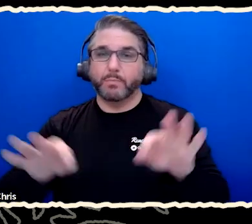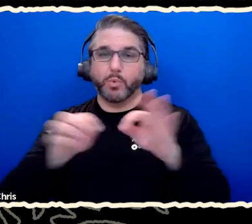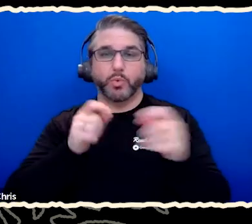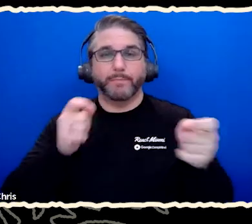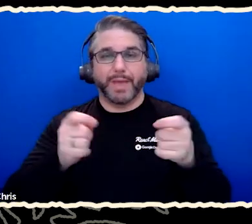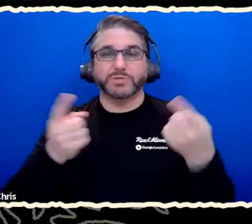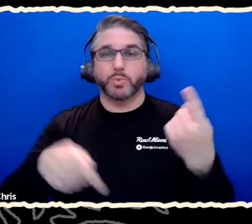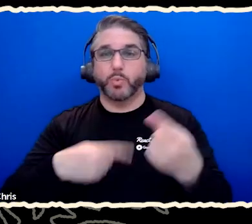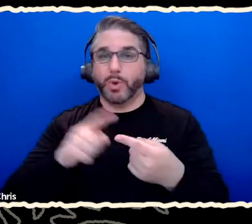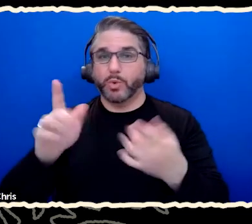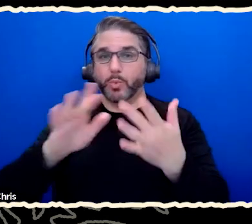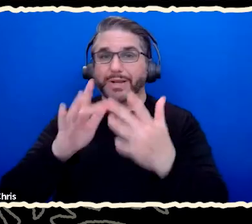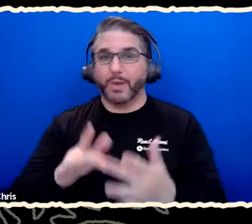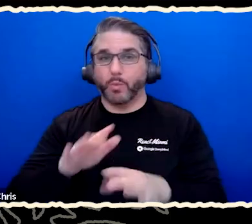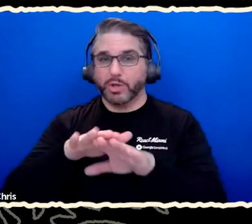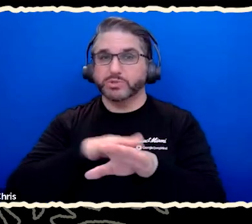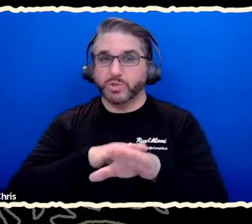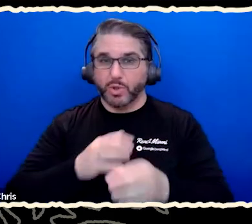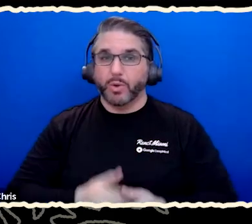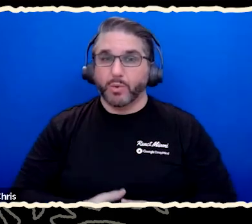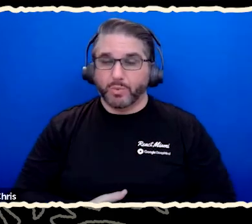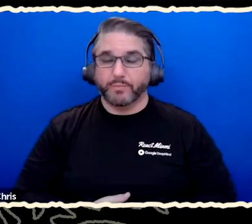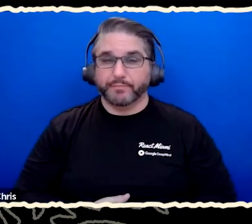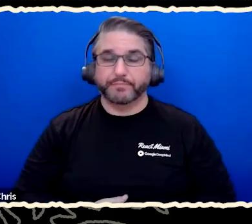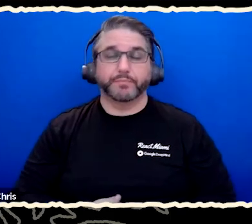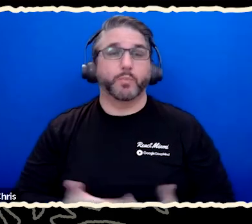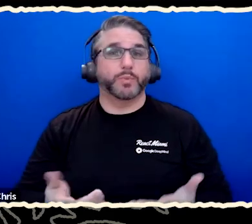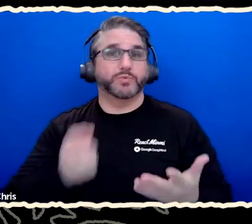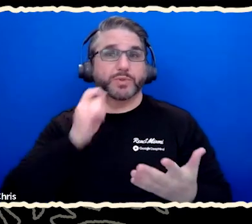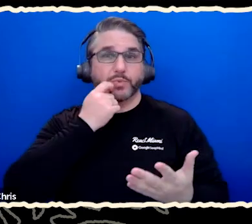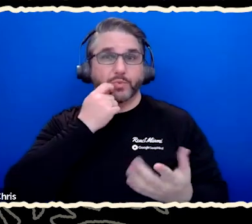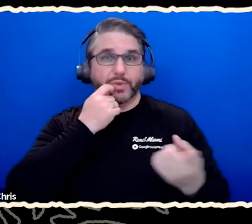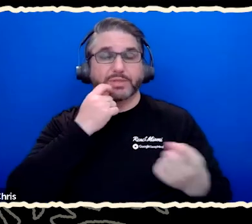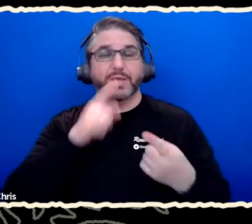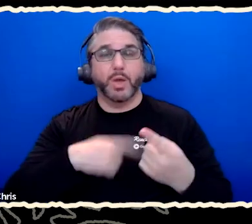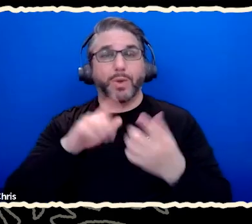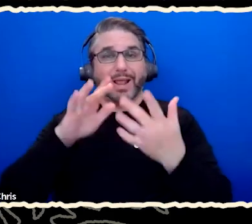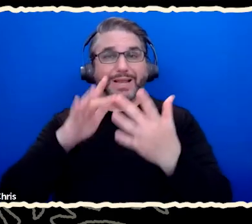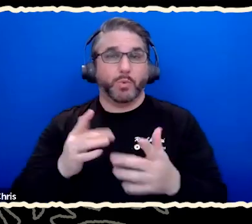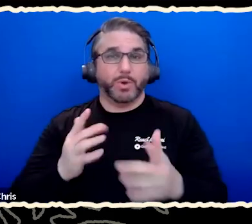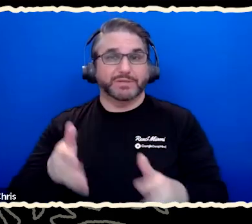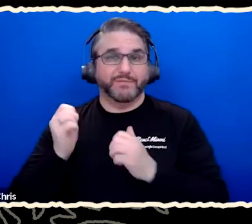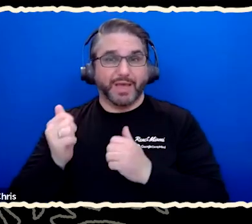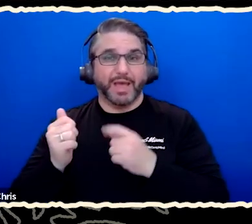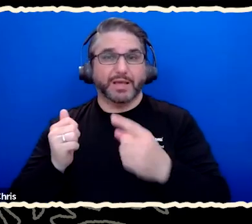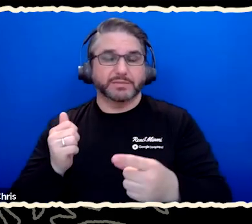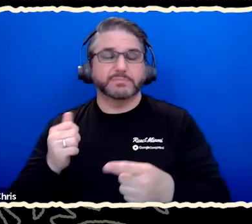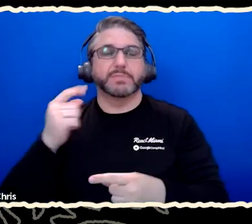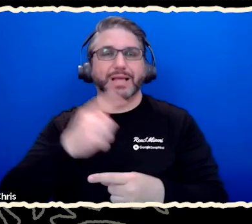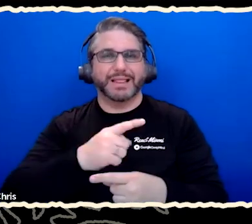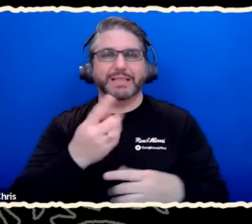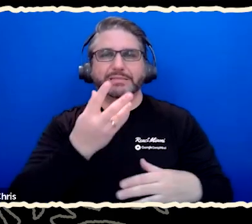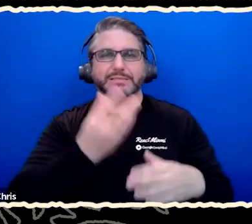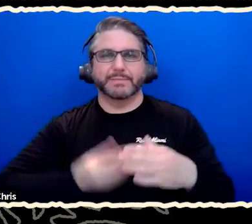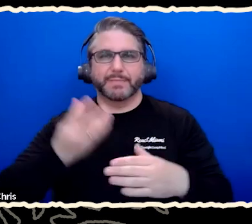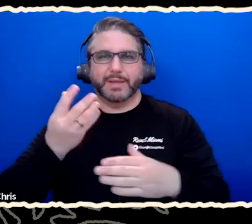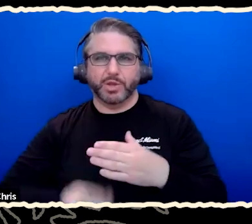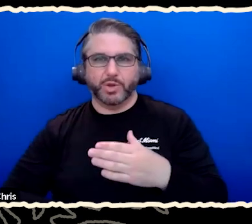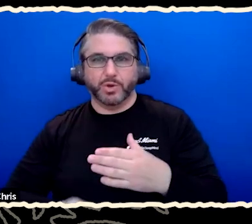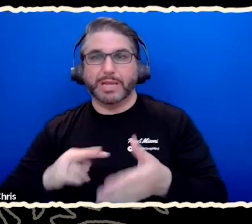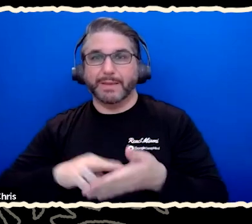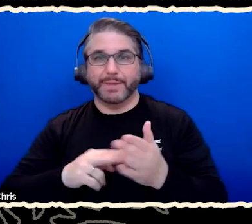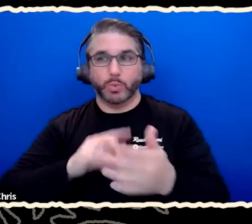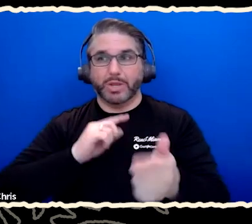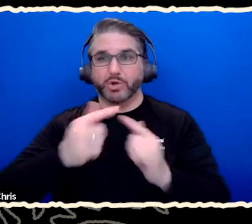network is slow. But what's really cool is that when the network is fast, they essentially disappear, and the whole interaction would